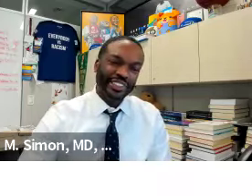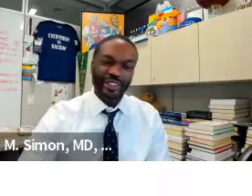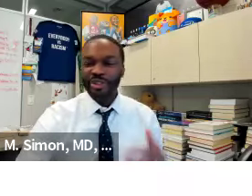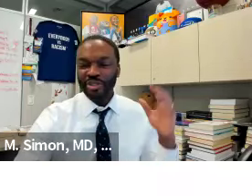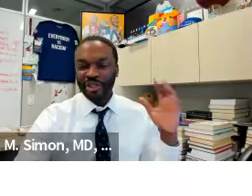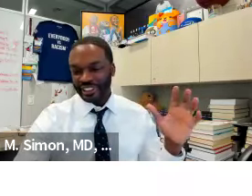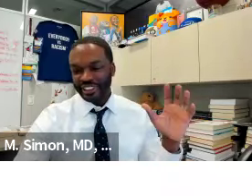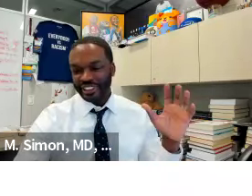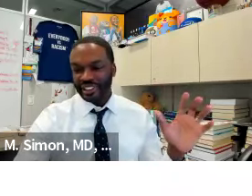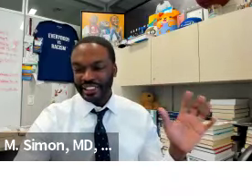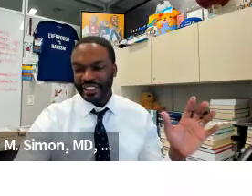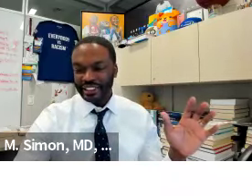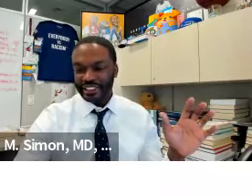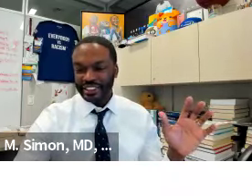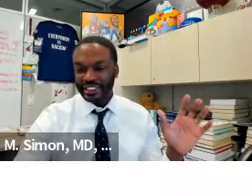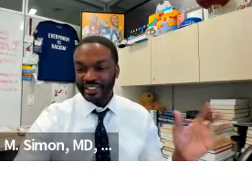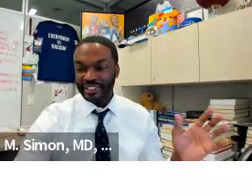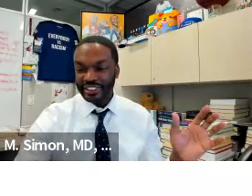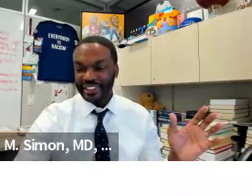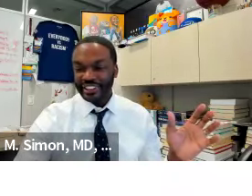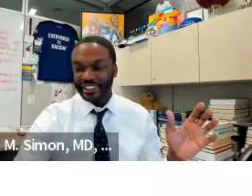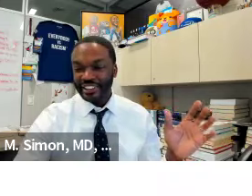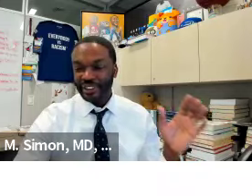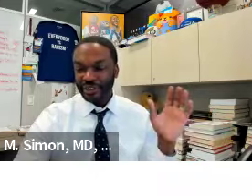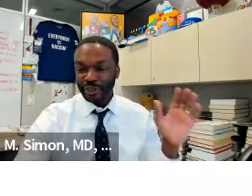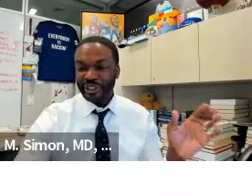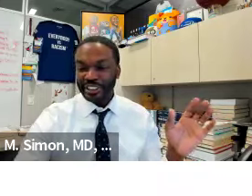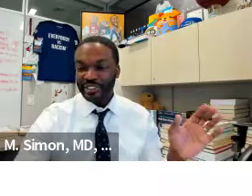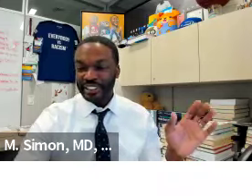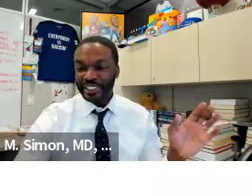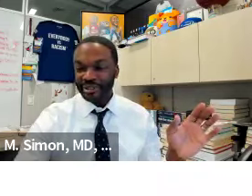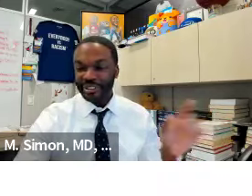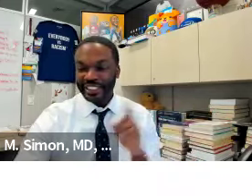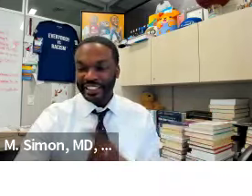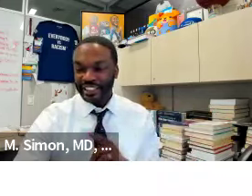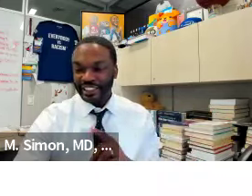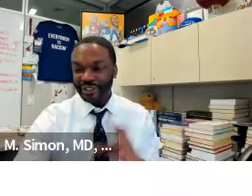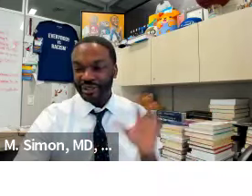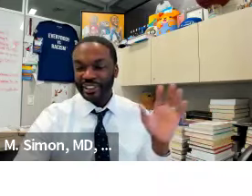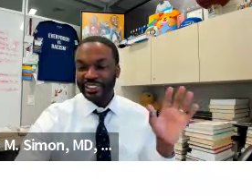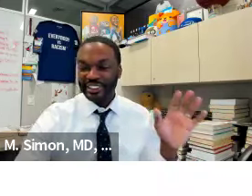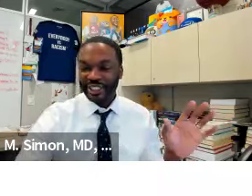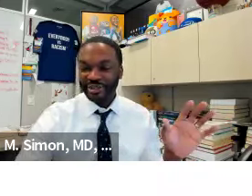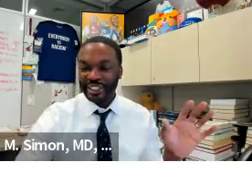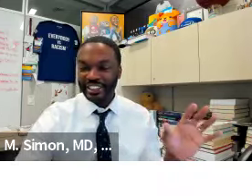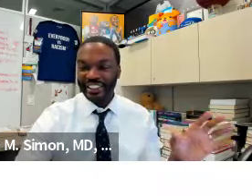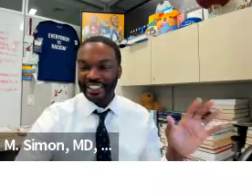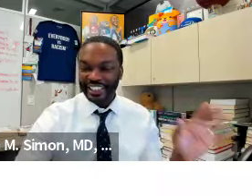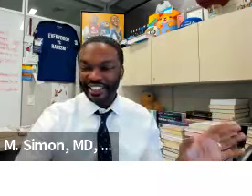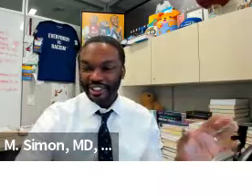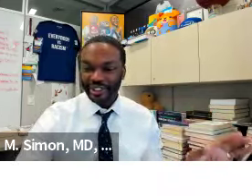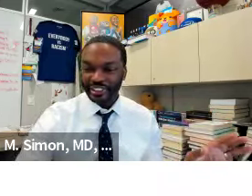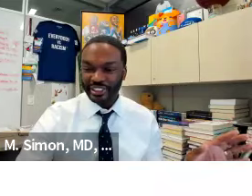going to put an overtly large clock to say, Kevin, we're going to get off the game not at 9 o'clock. We're going to get off the game